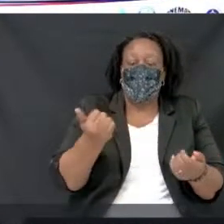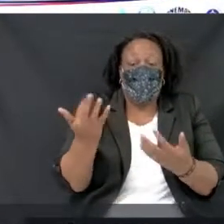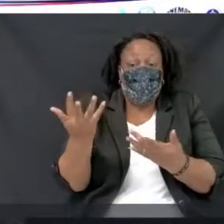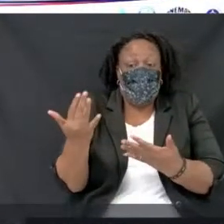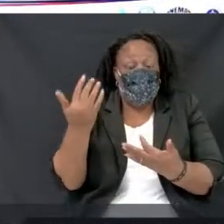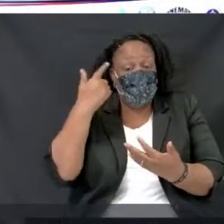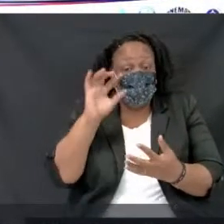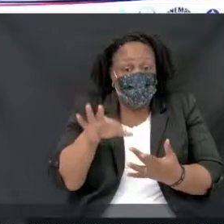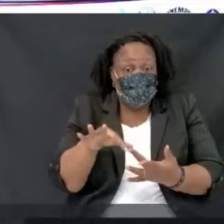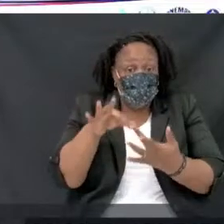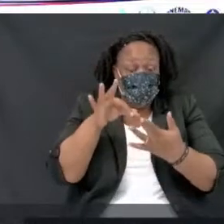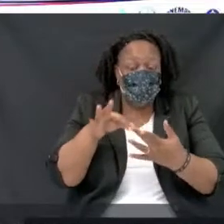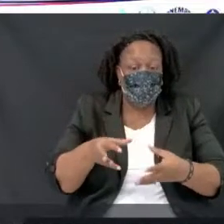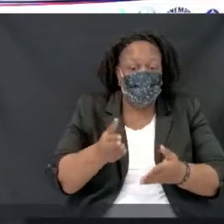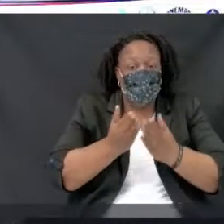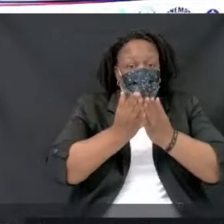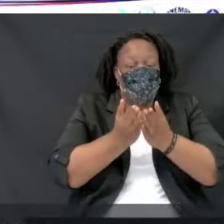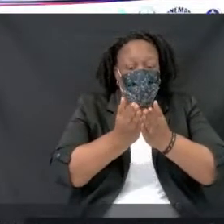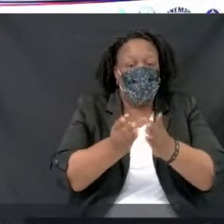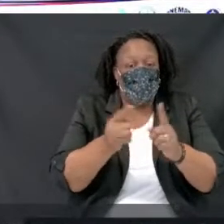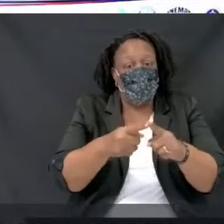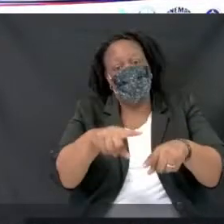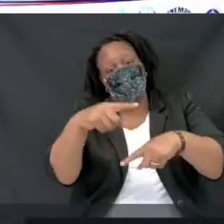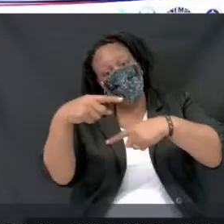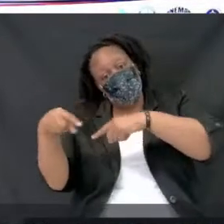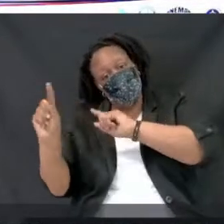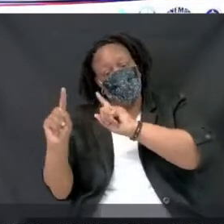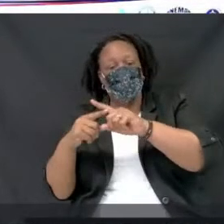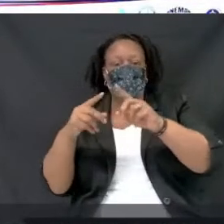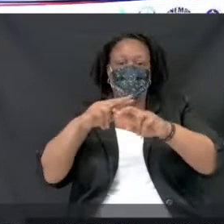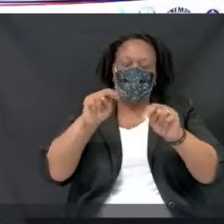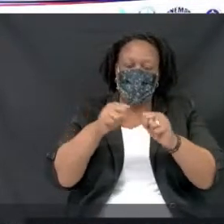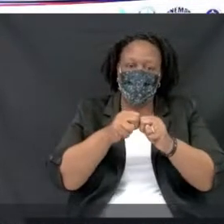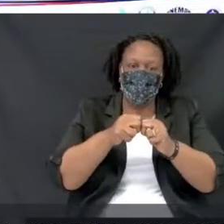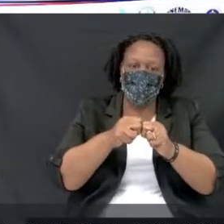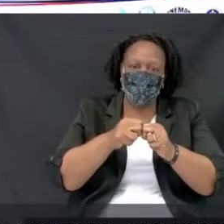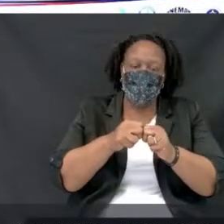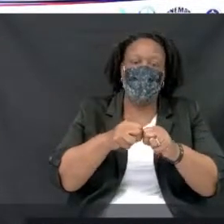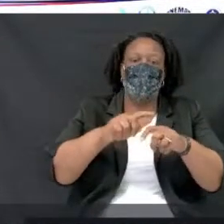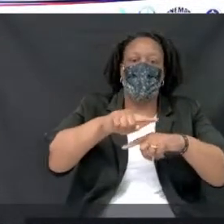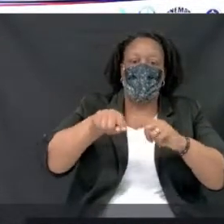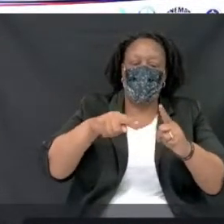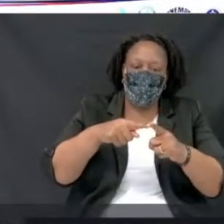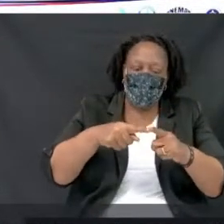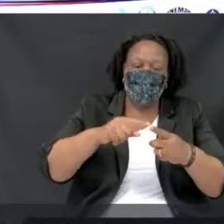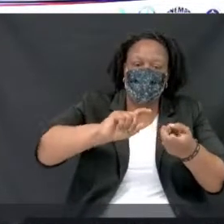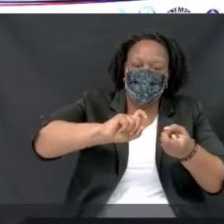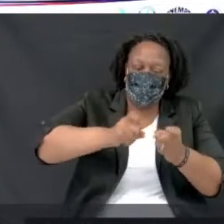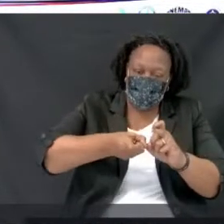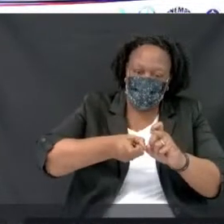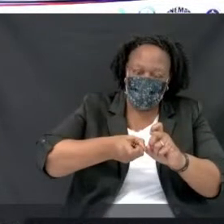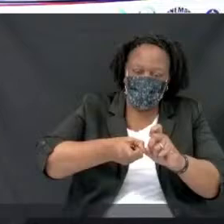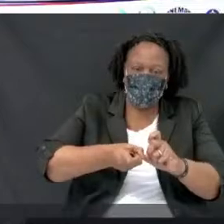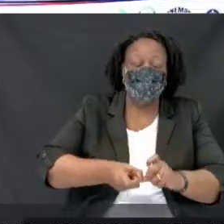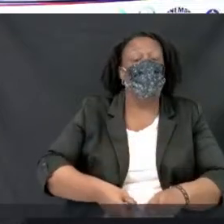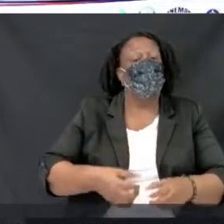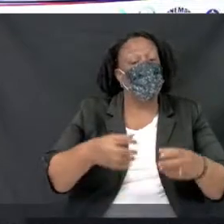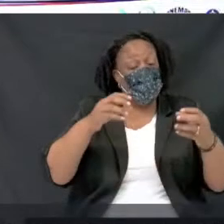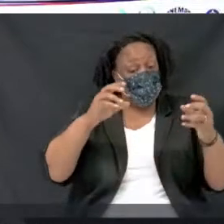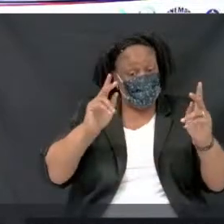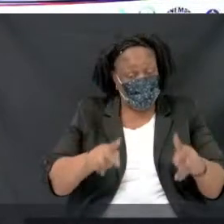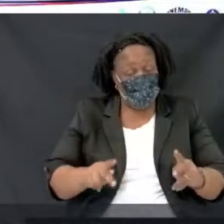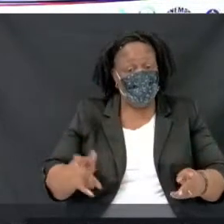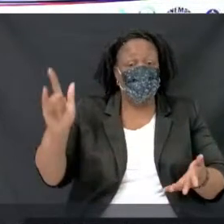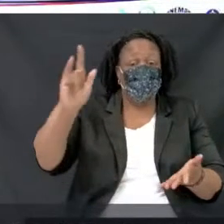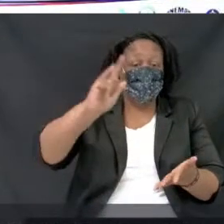going forward once our recommendation is adopted and implemented. We have also received a lot of questions